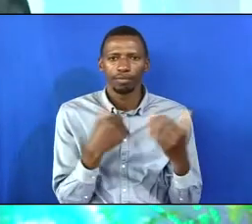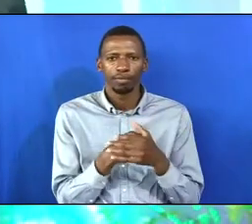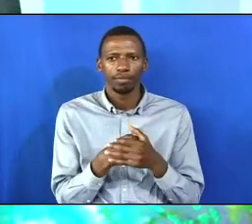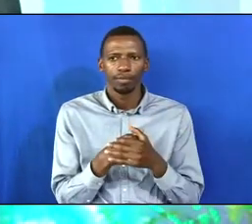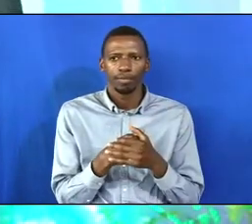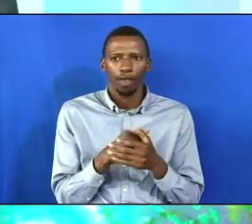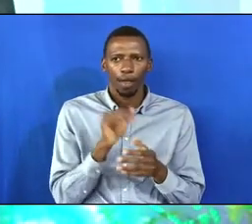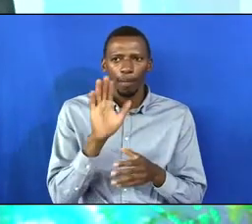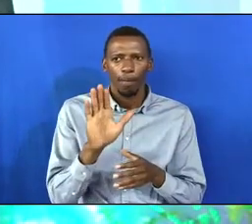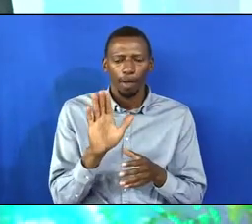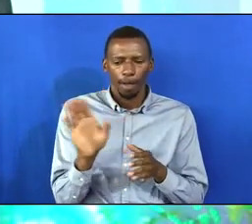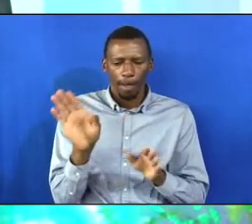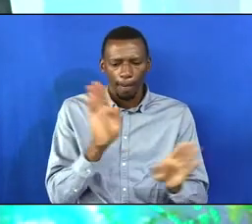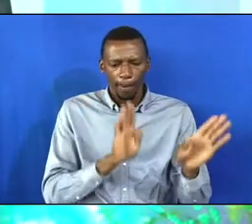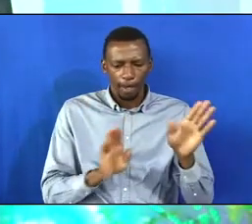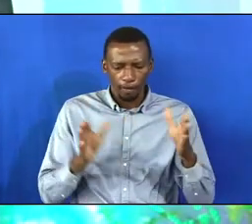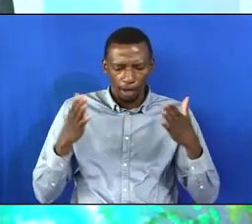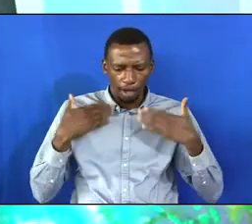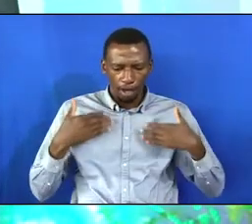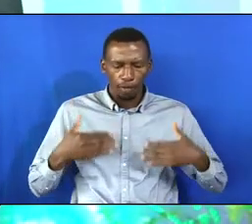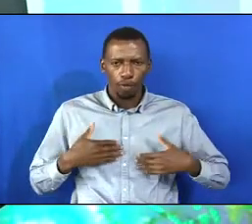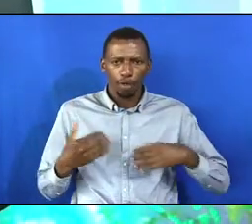His appearance changed.